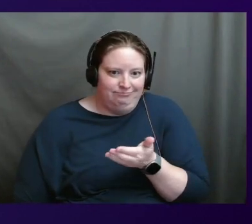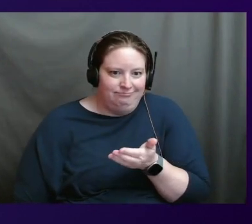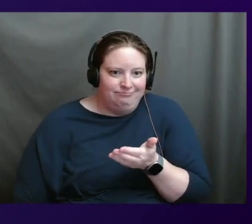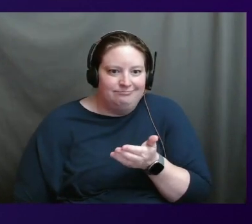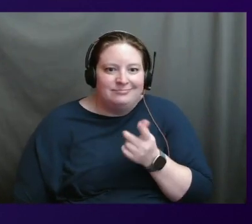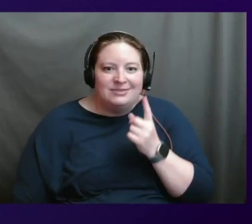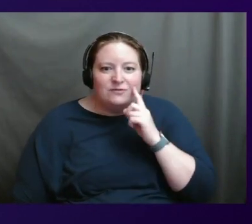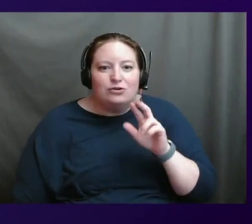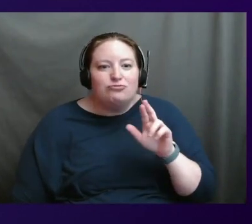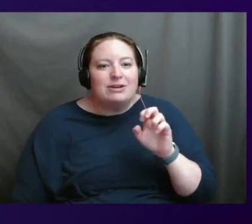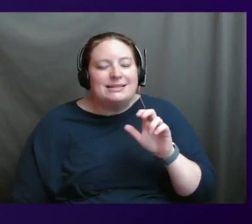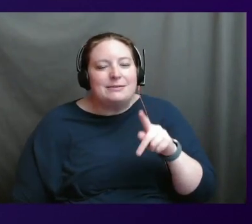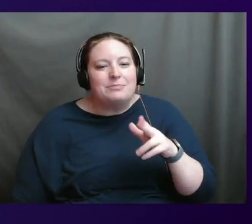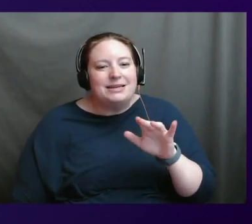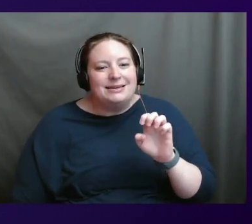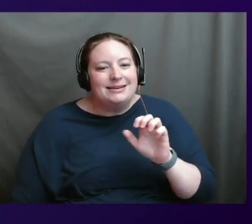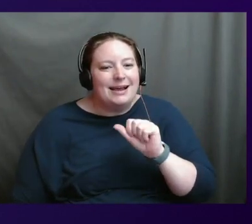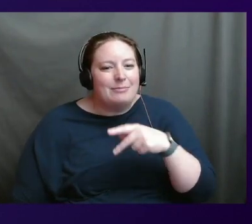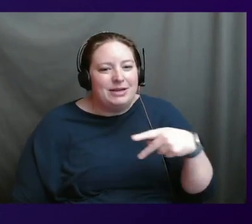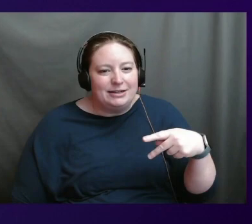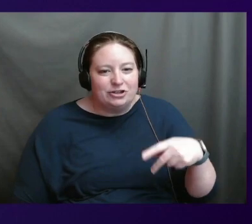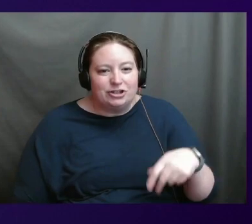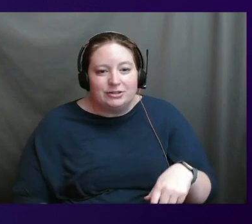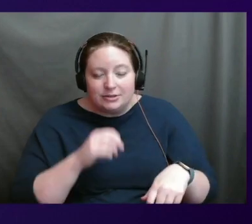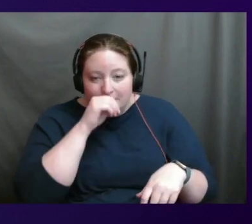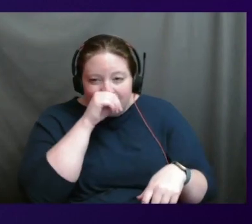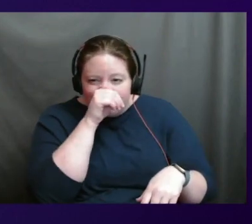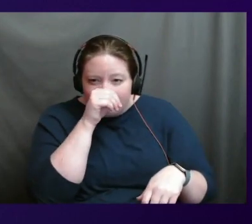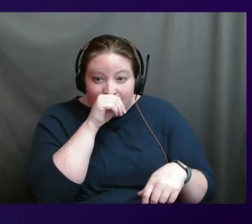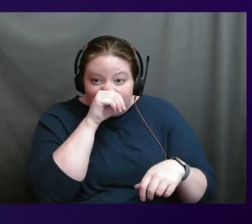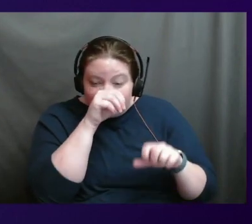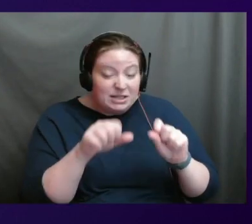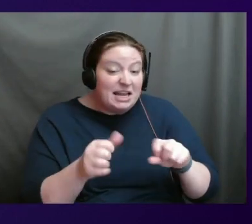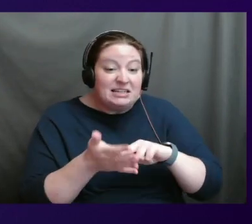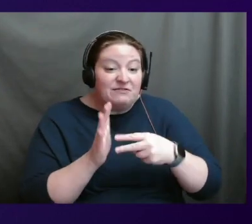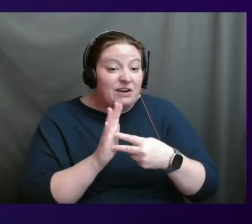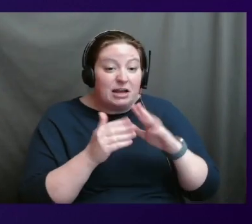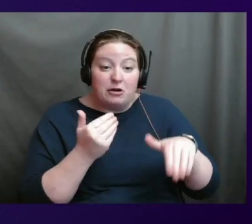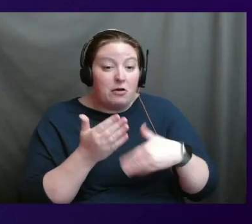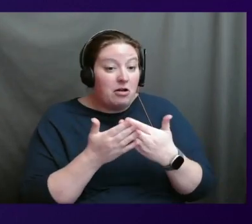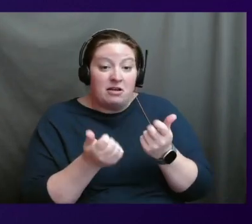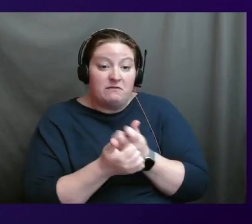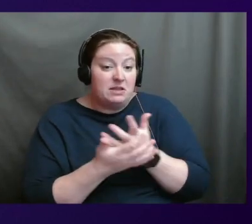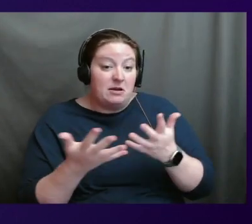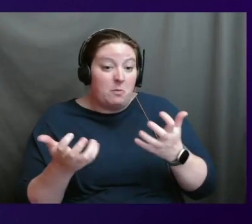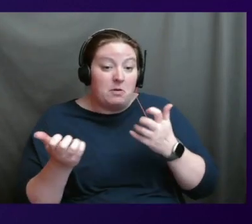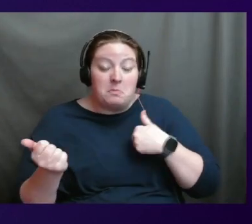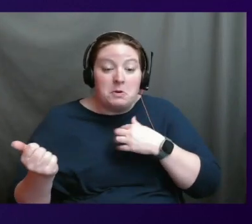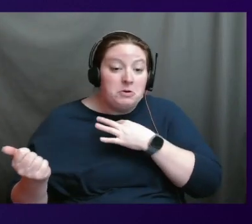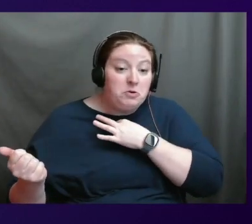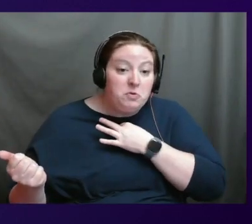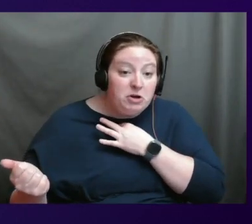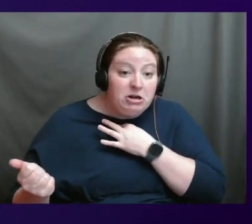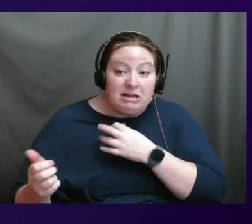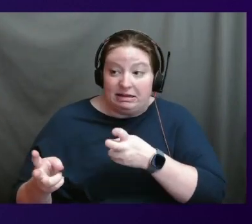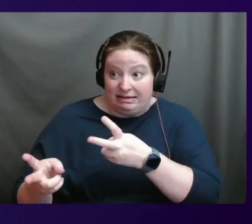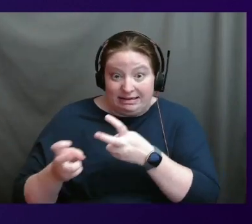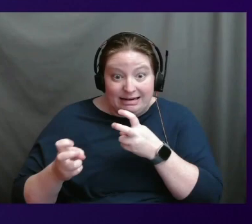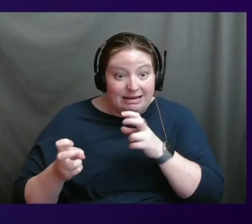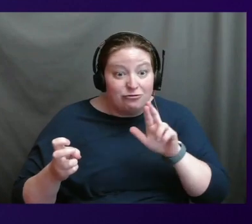application. And I can define all of the operations that I want. If I want to query information, like getting a recipe, I can do